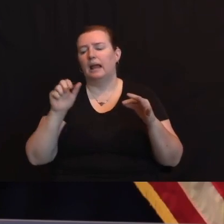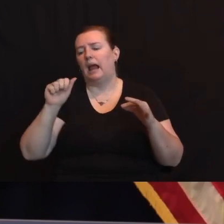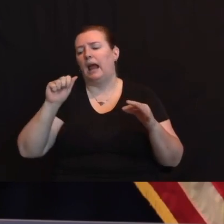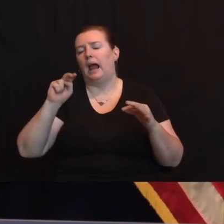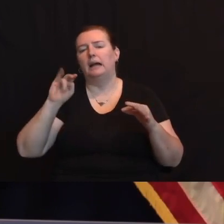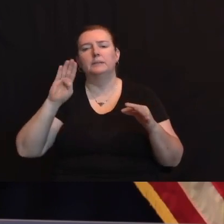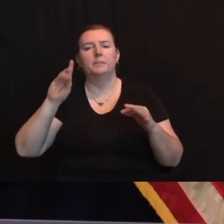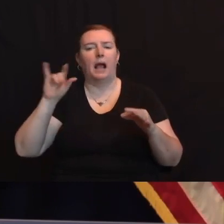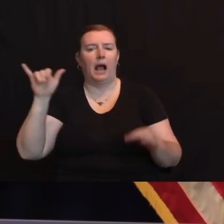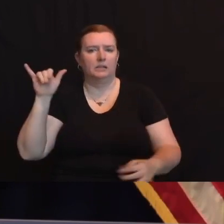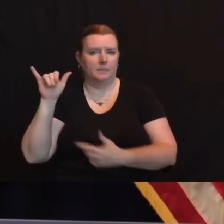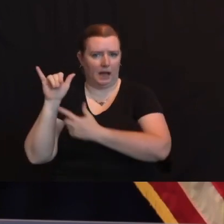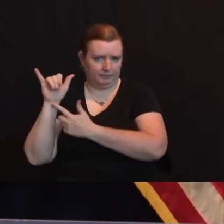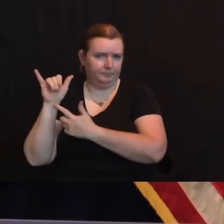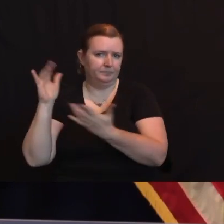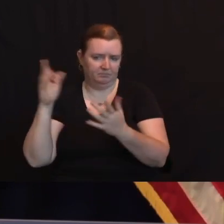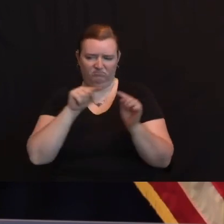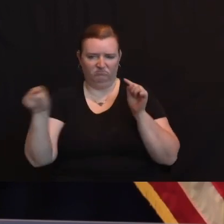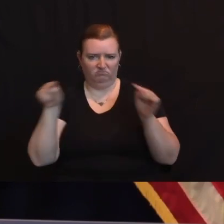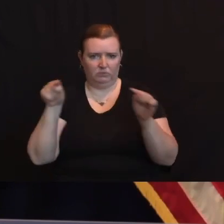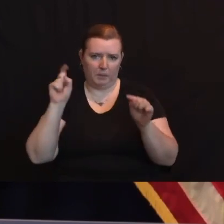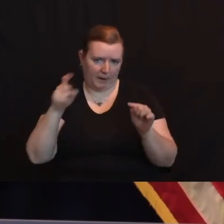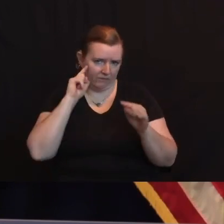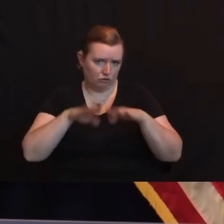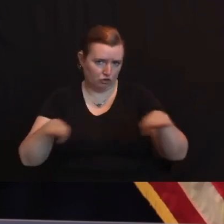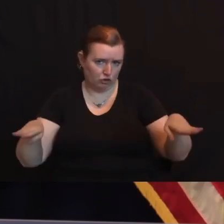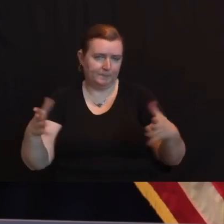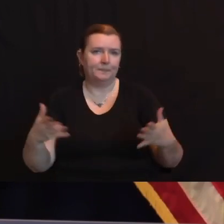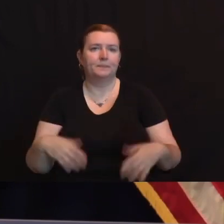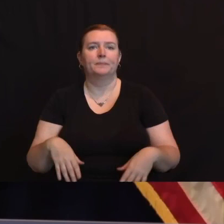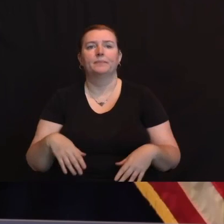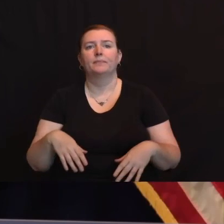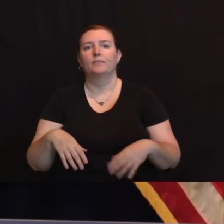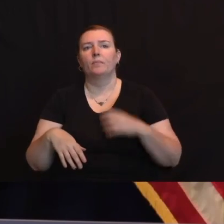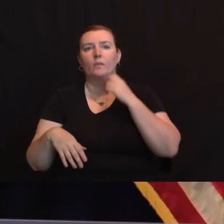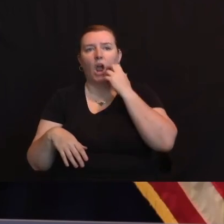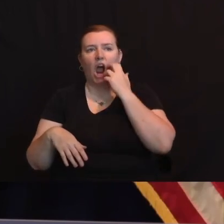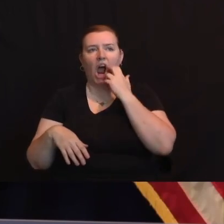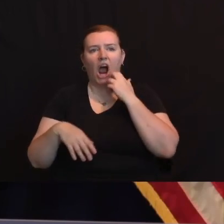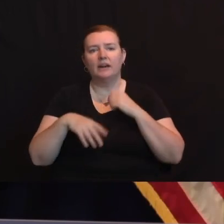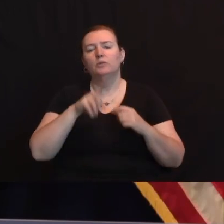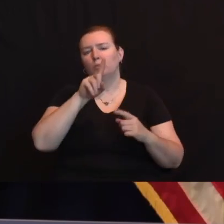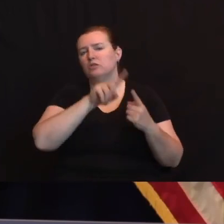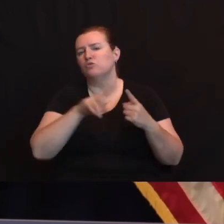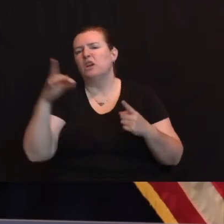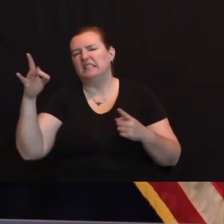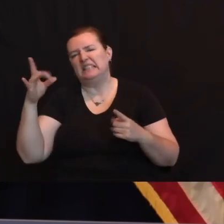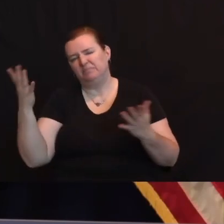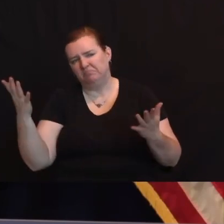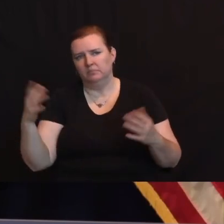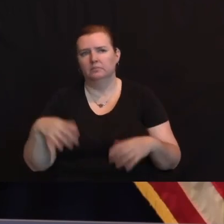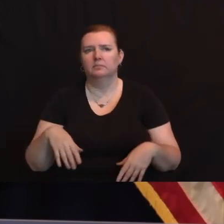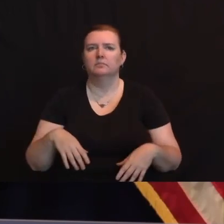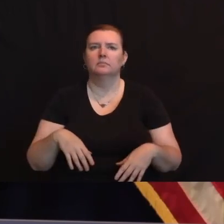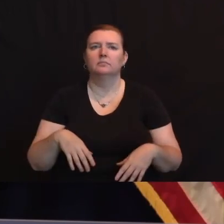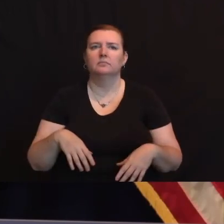positive. The ages of the children still range from 1 to 18, and one of those children are currently